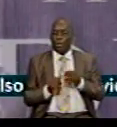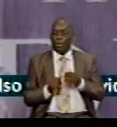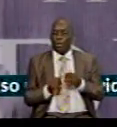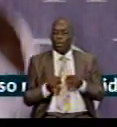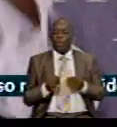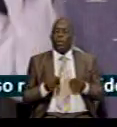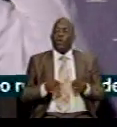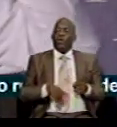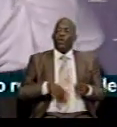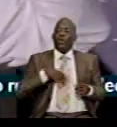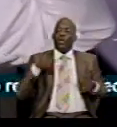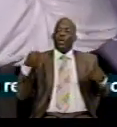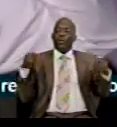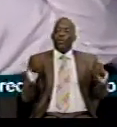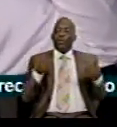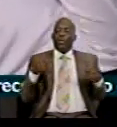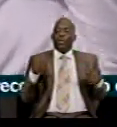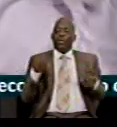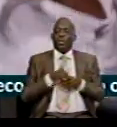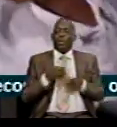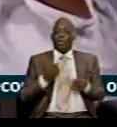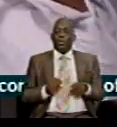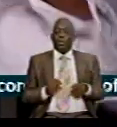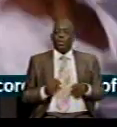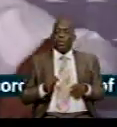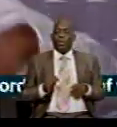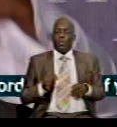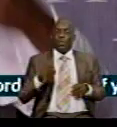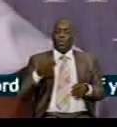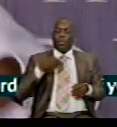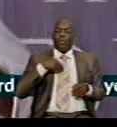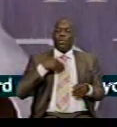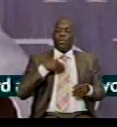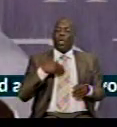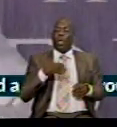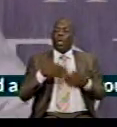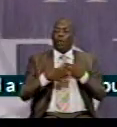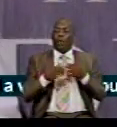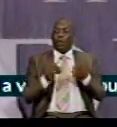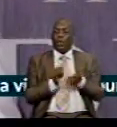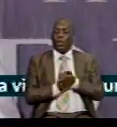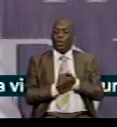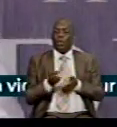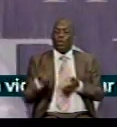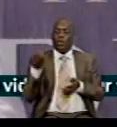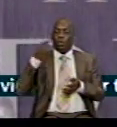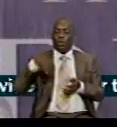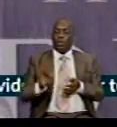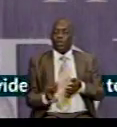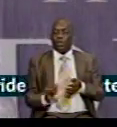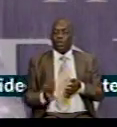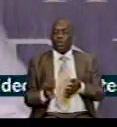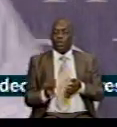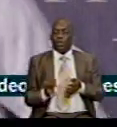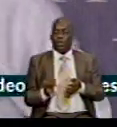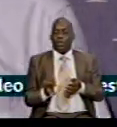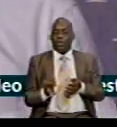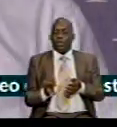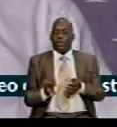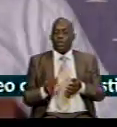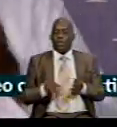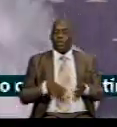pain in my chest. He prayed then. After that, I was still feeling the pain. So when... Round up. Sorry.